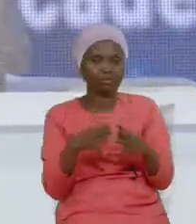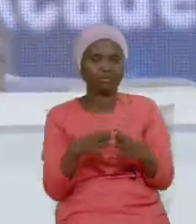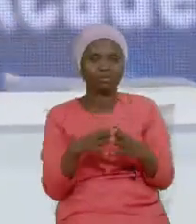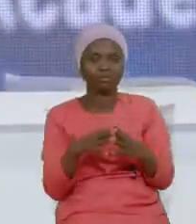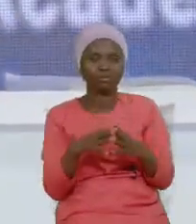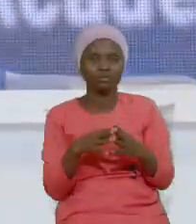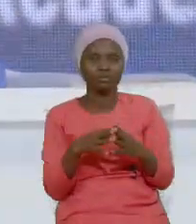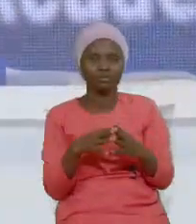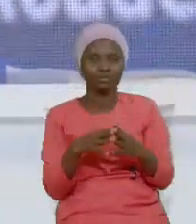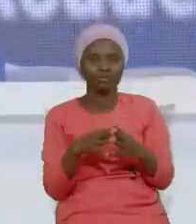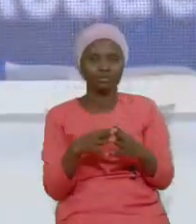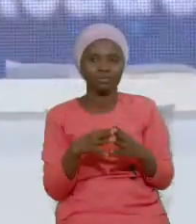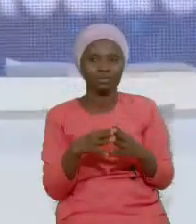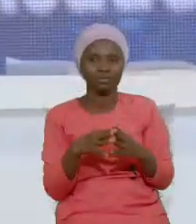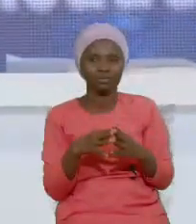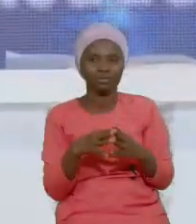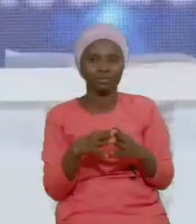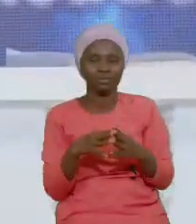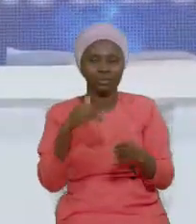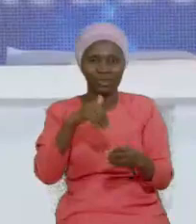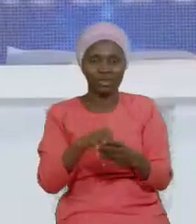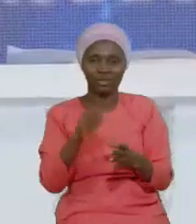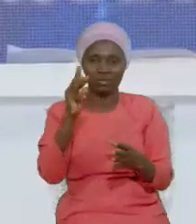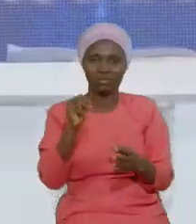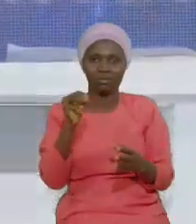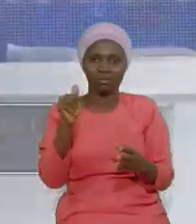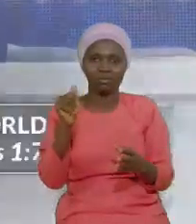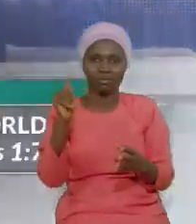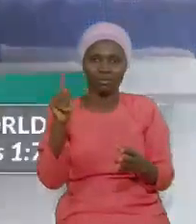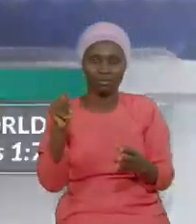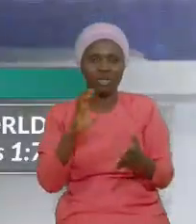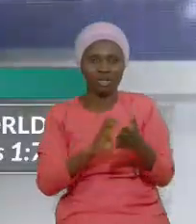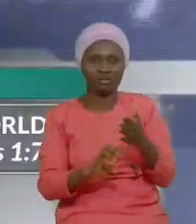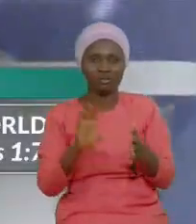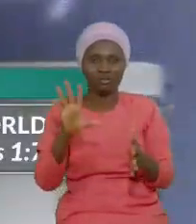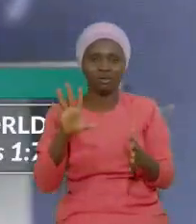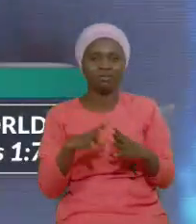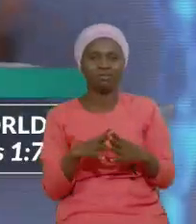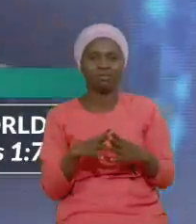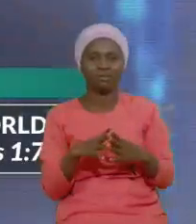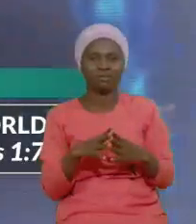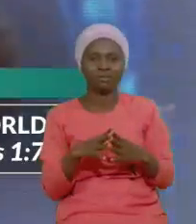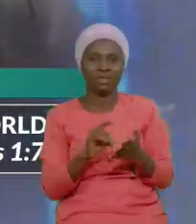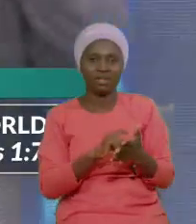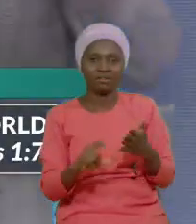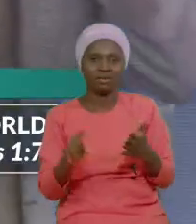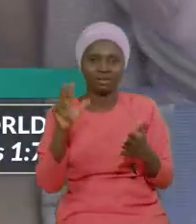Look at Matthew chapter 5. And look at verse 13.